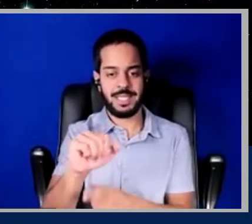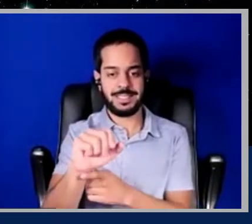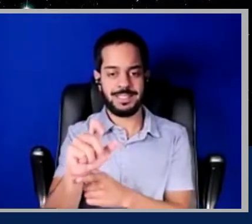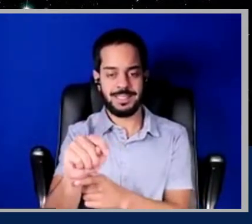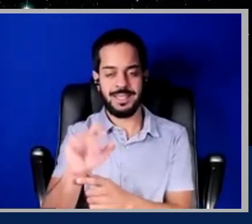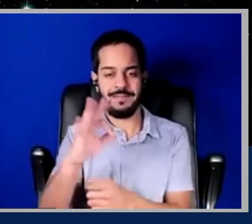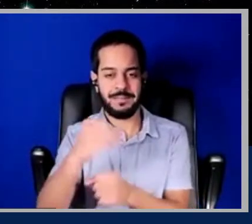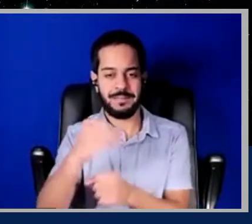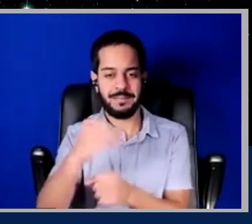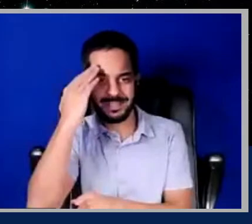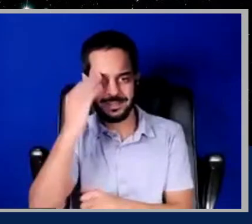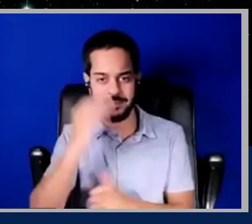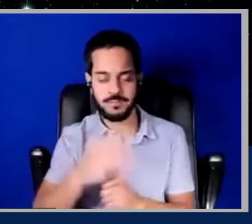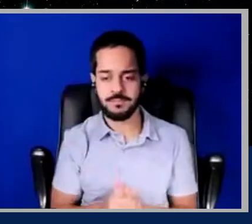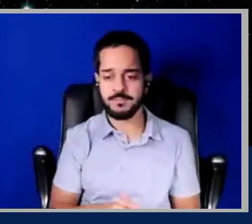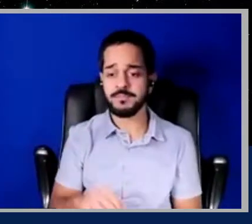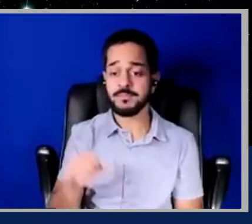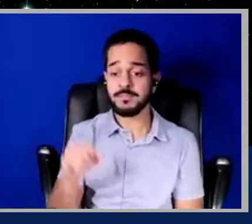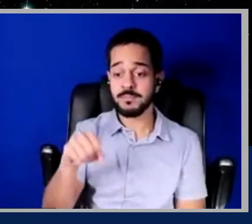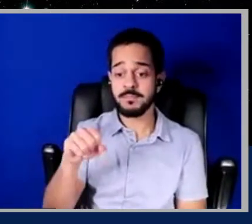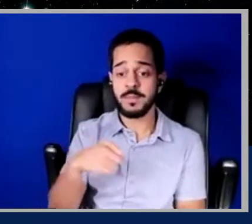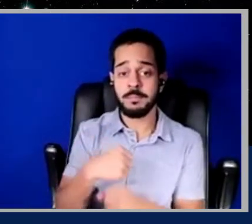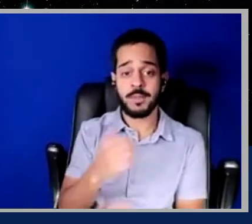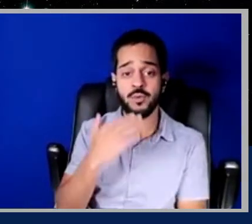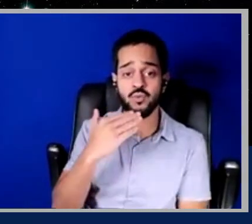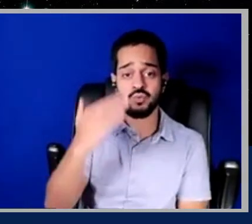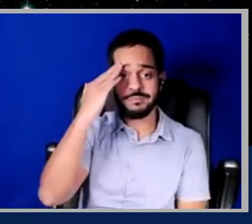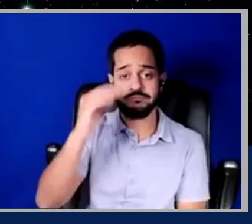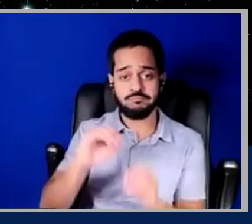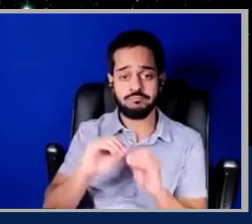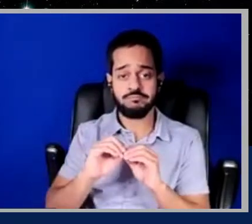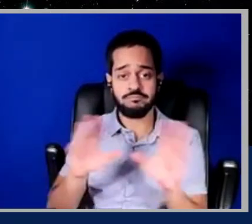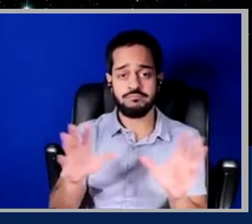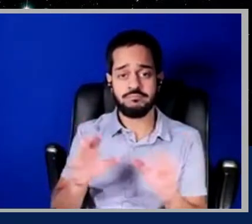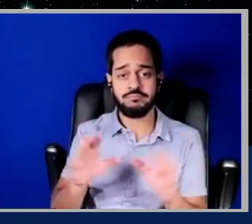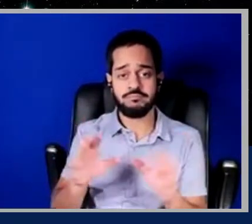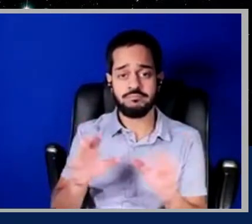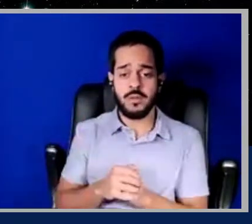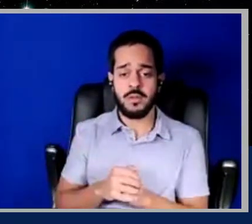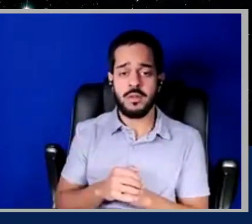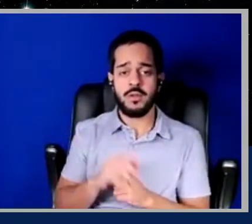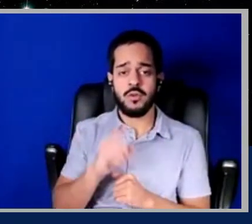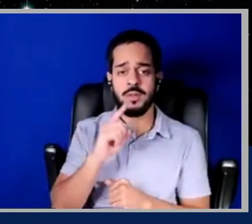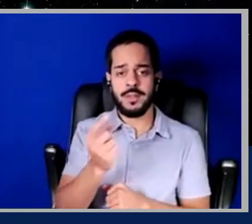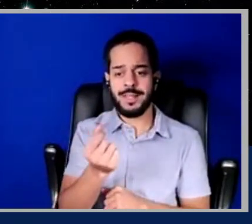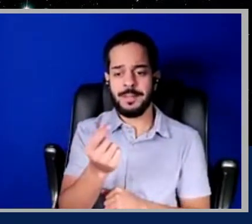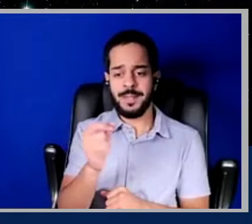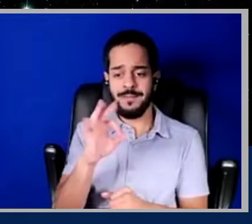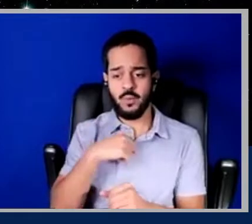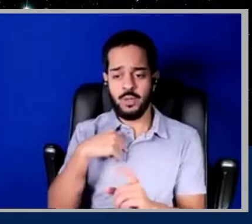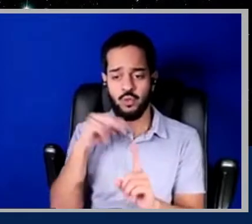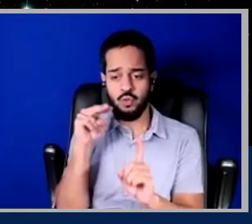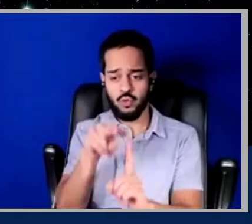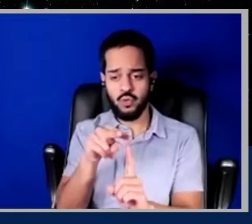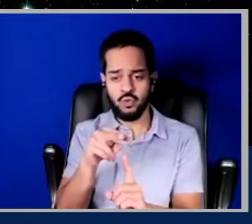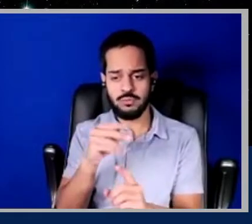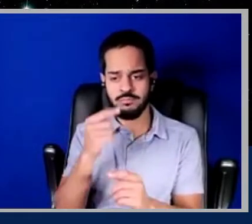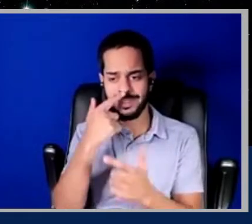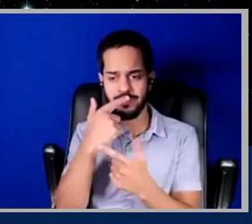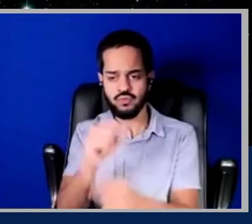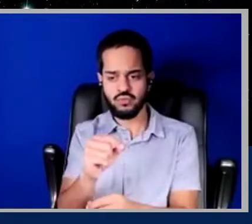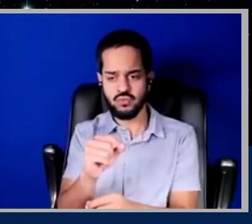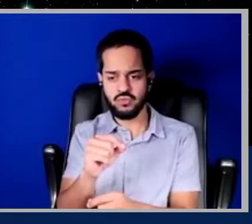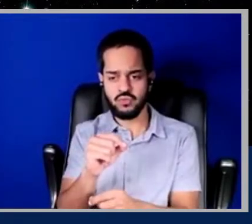Yeah, that makes good sense. It's the sort of looking at it. It's interesting. It's good that there are people working